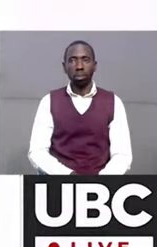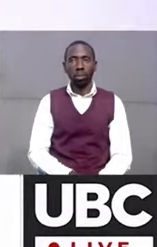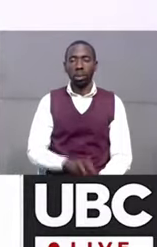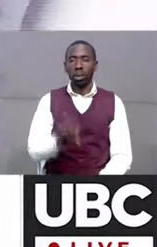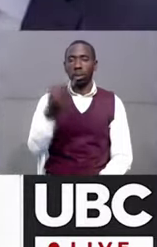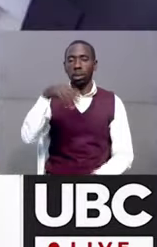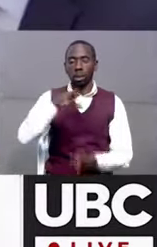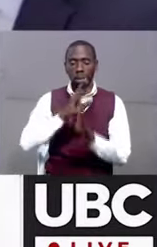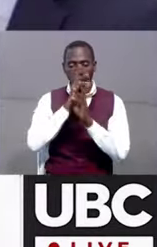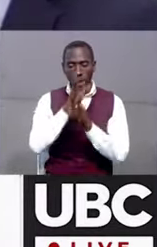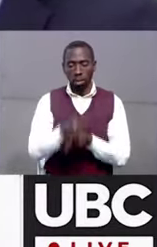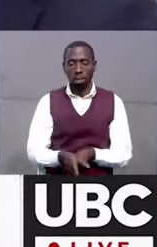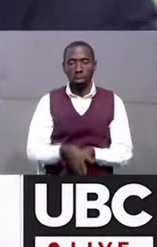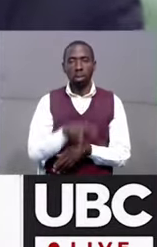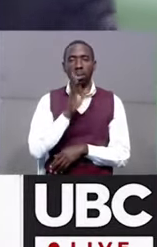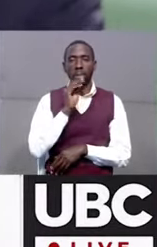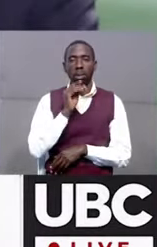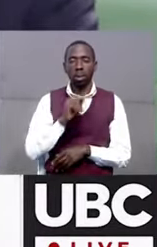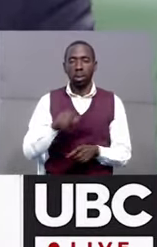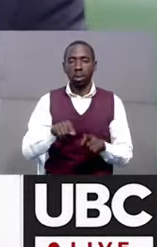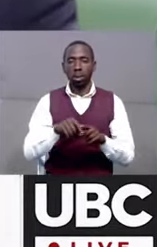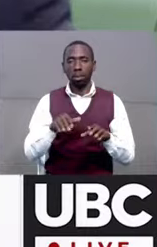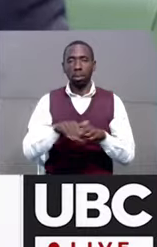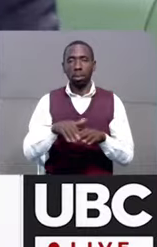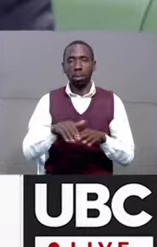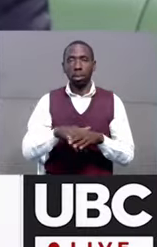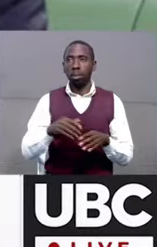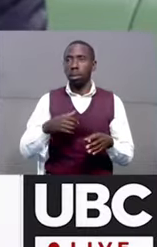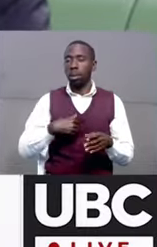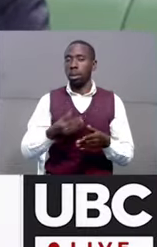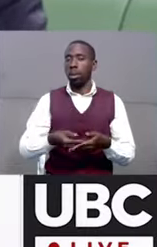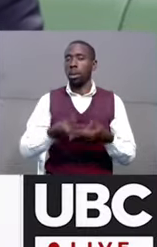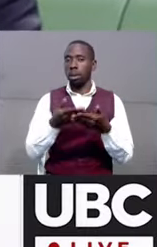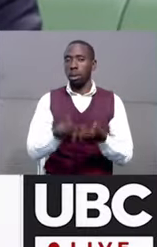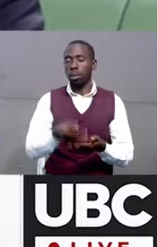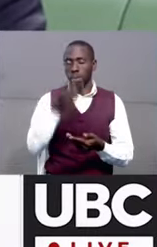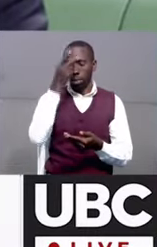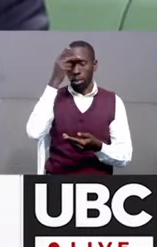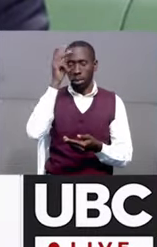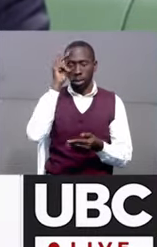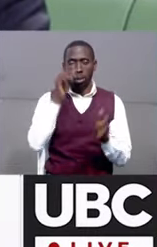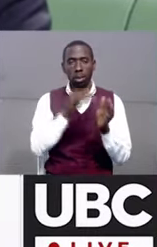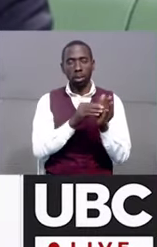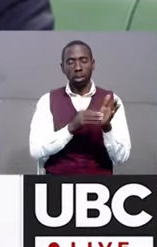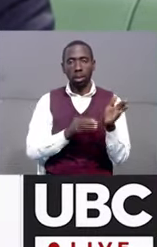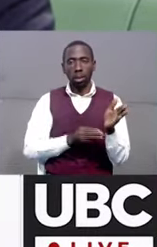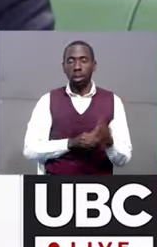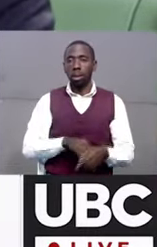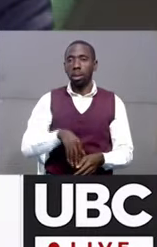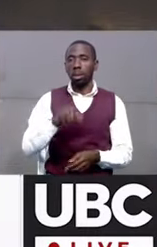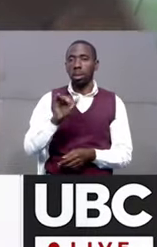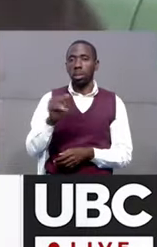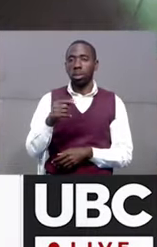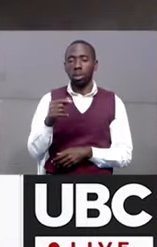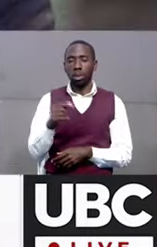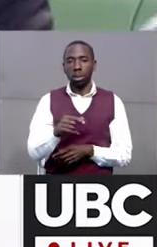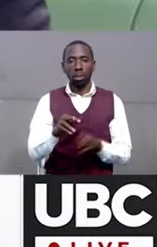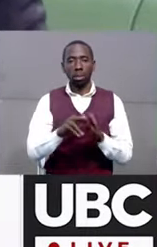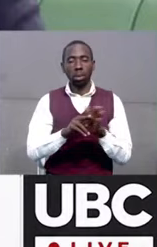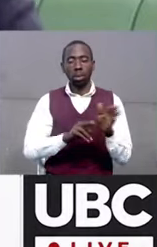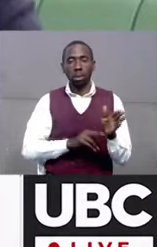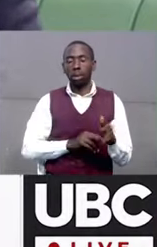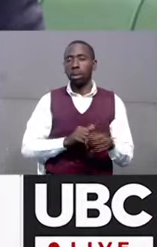Right Honourable Speaker and Honourable Members, I beg to lay the policy statement for the Inspectorate of Government, Vote